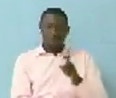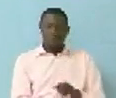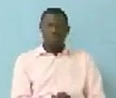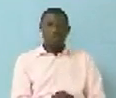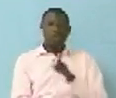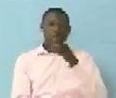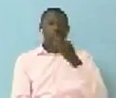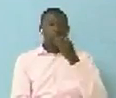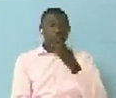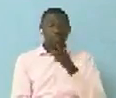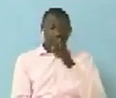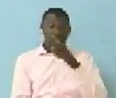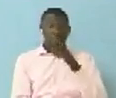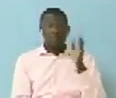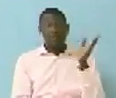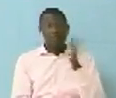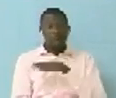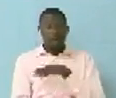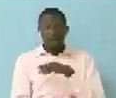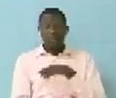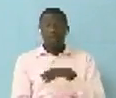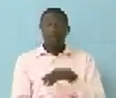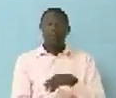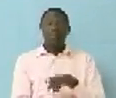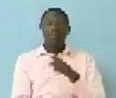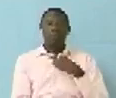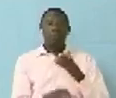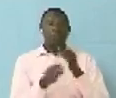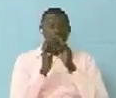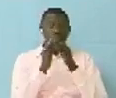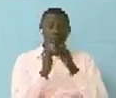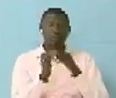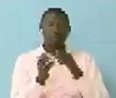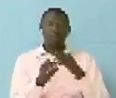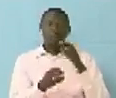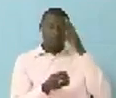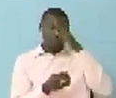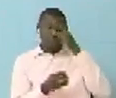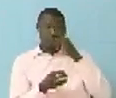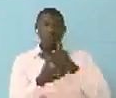You said this is false and you are going to tell us reasons why it is false.